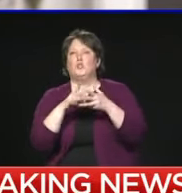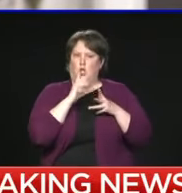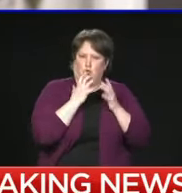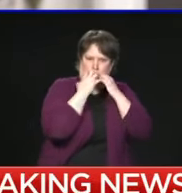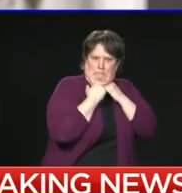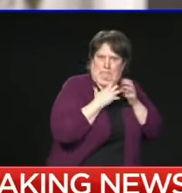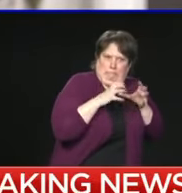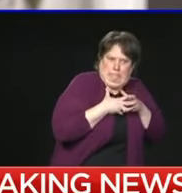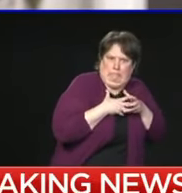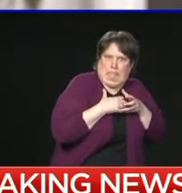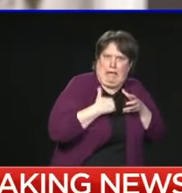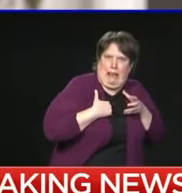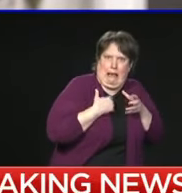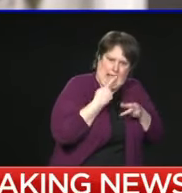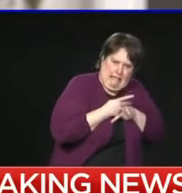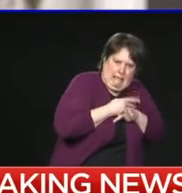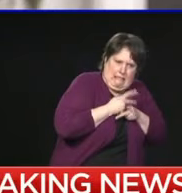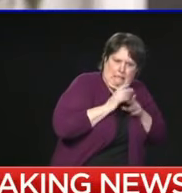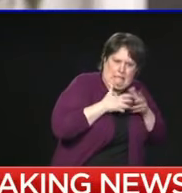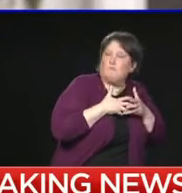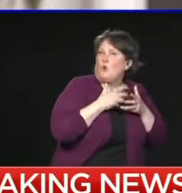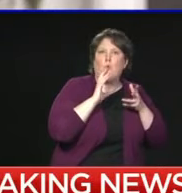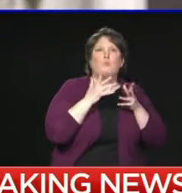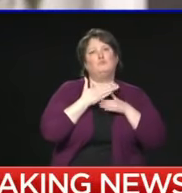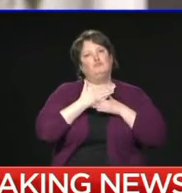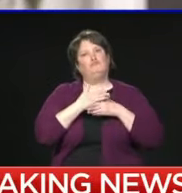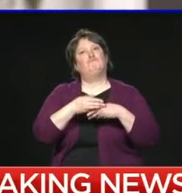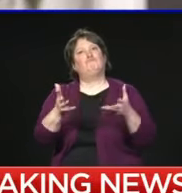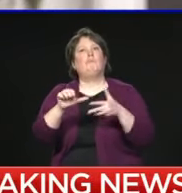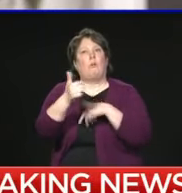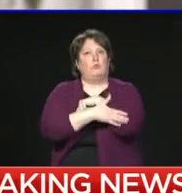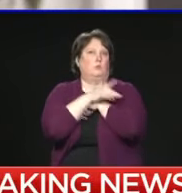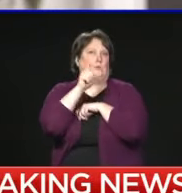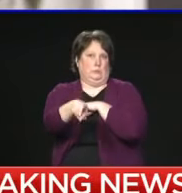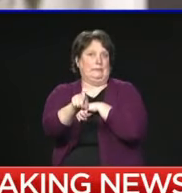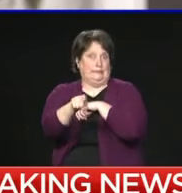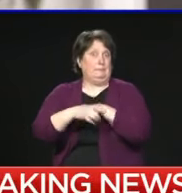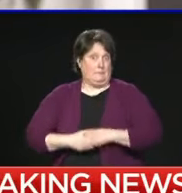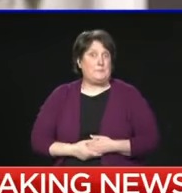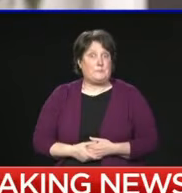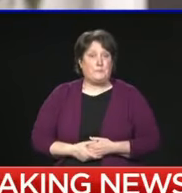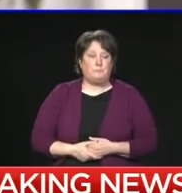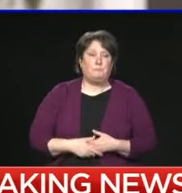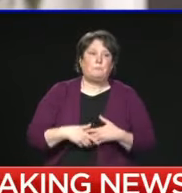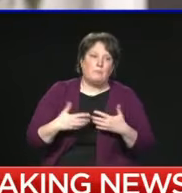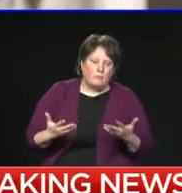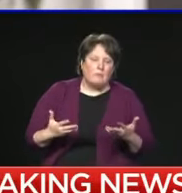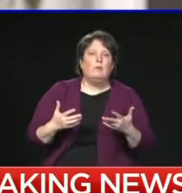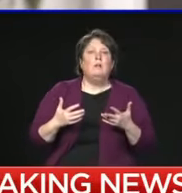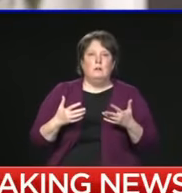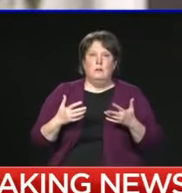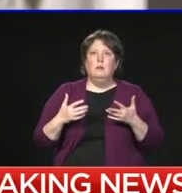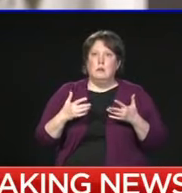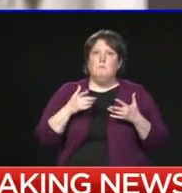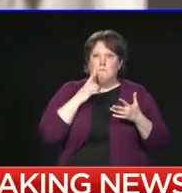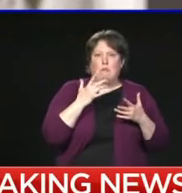Canada has all the equipment and supplies needed for our citizens, so should the situation get worse, but we will